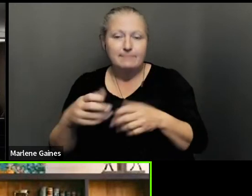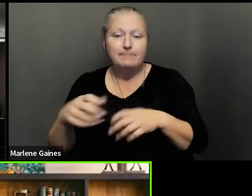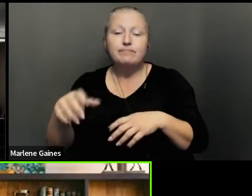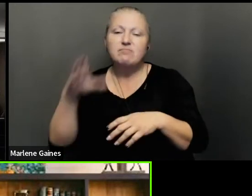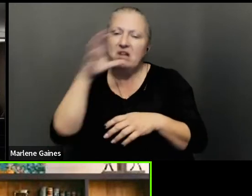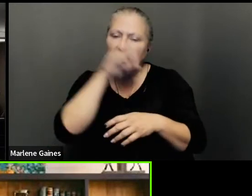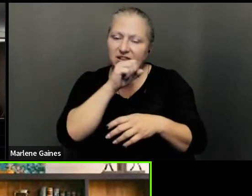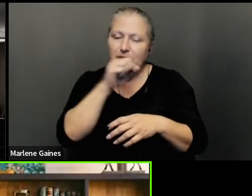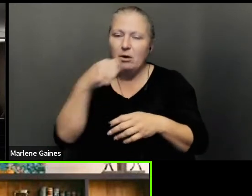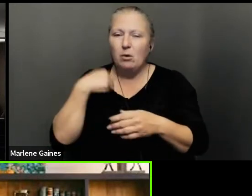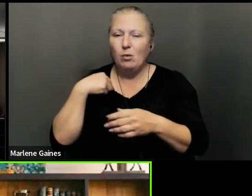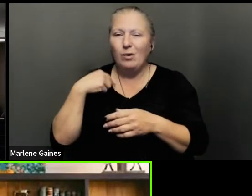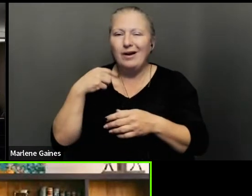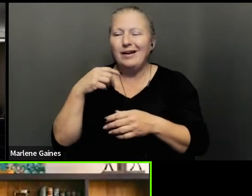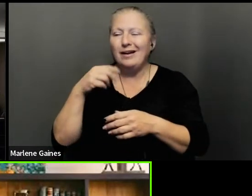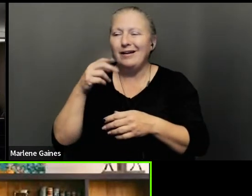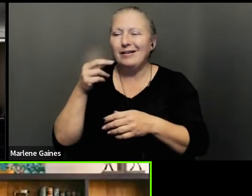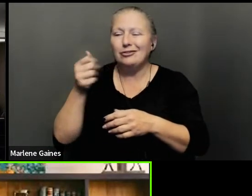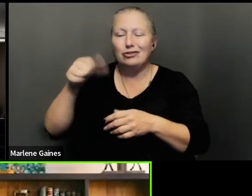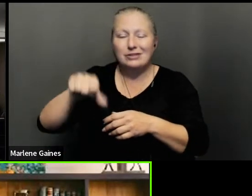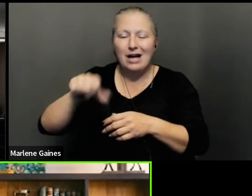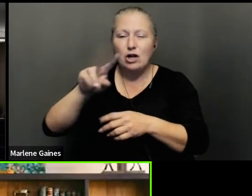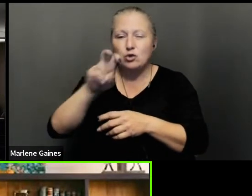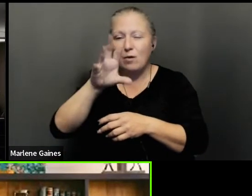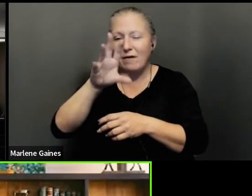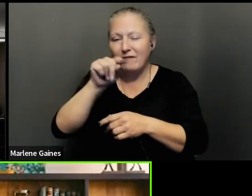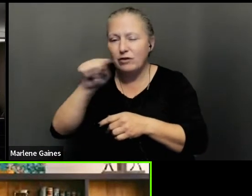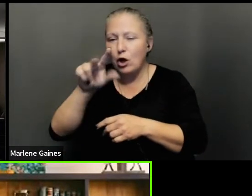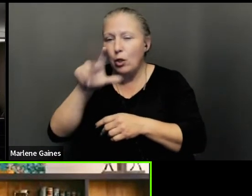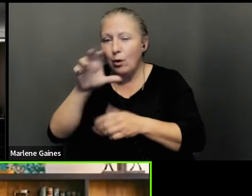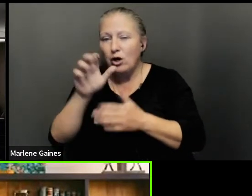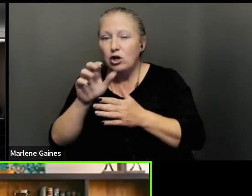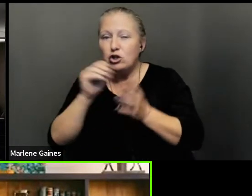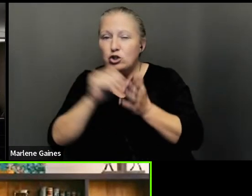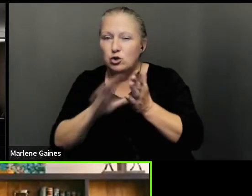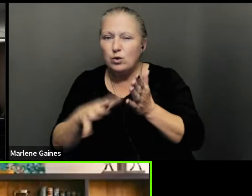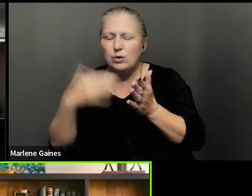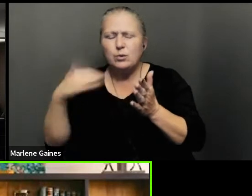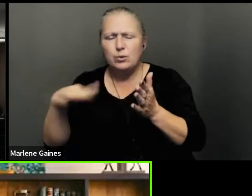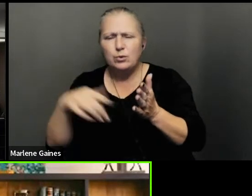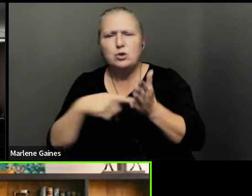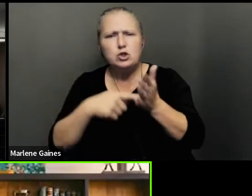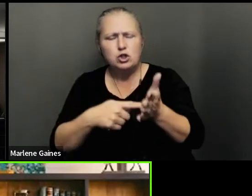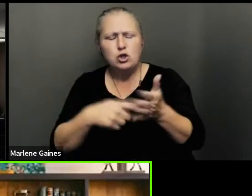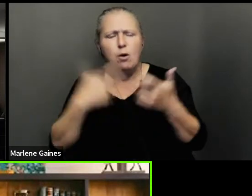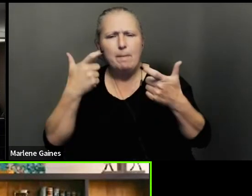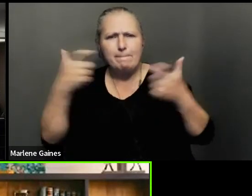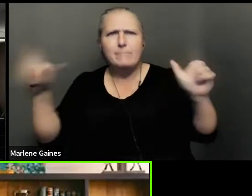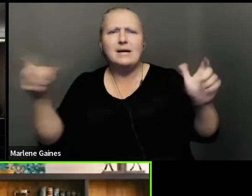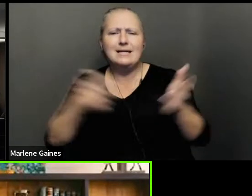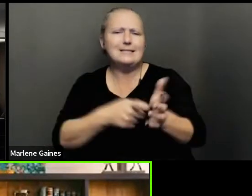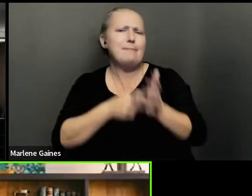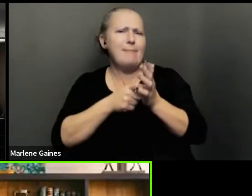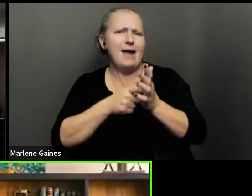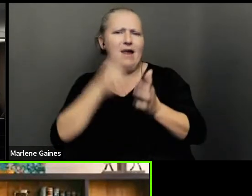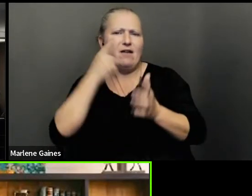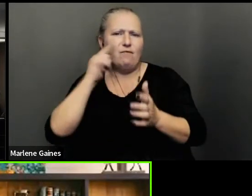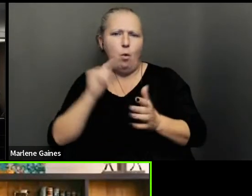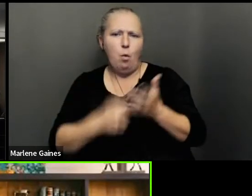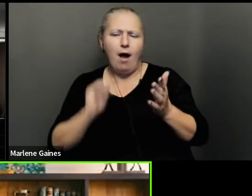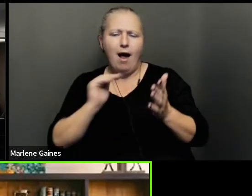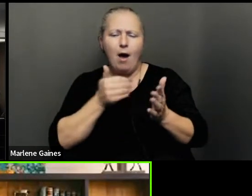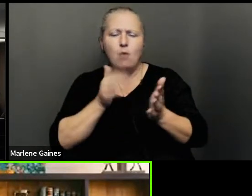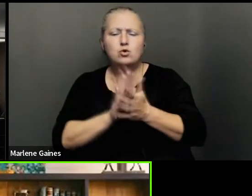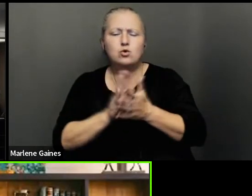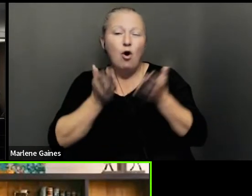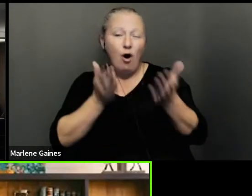we turned away about 250 to 300 students, and that's a very strong indicator of demand for our school's offerings, particularly since